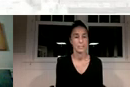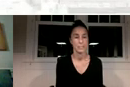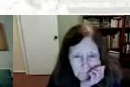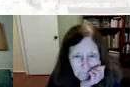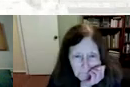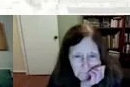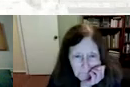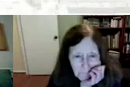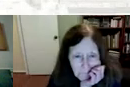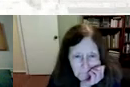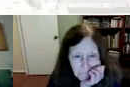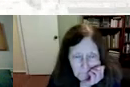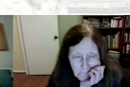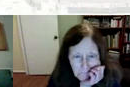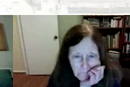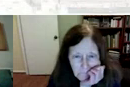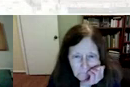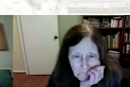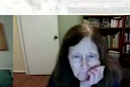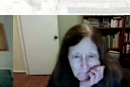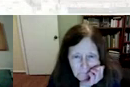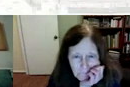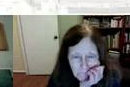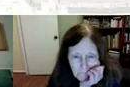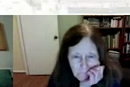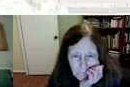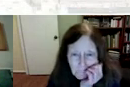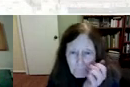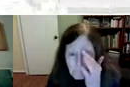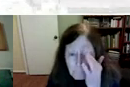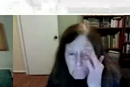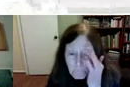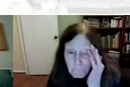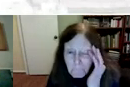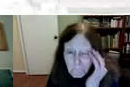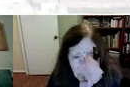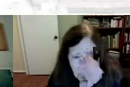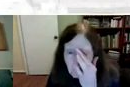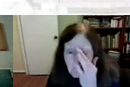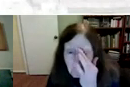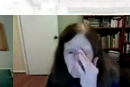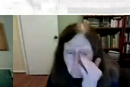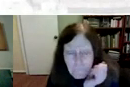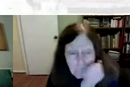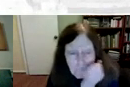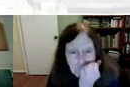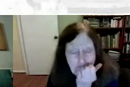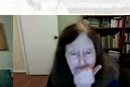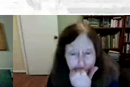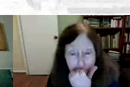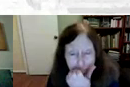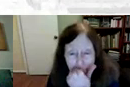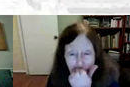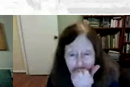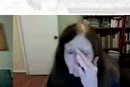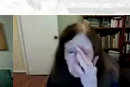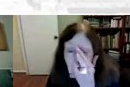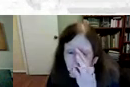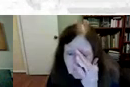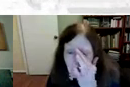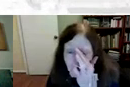the bigger issue you have is that your streets are designed as suburban streets. They're very broad. The buildings are set back very far. They have